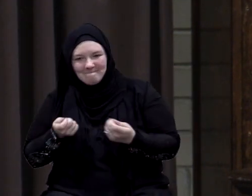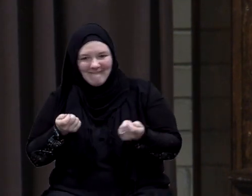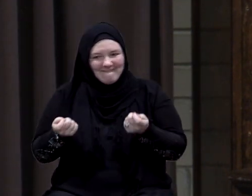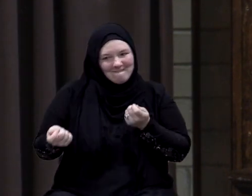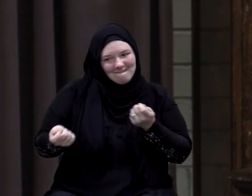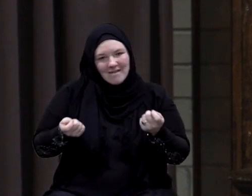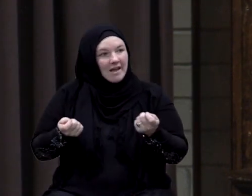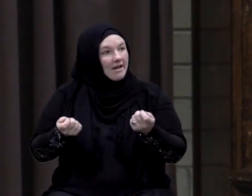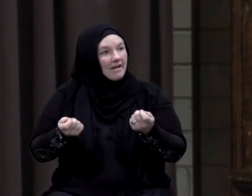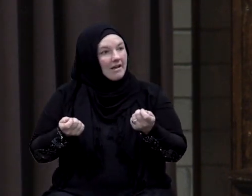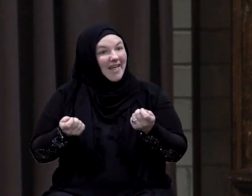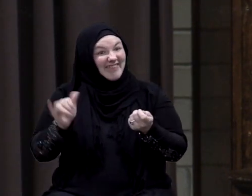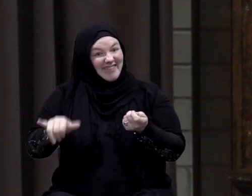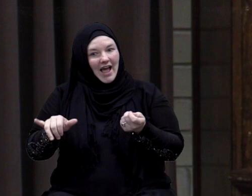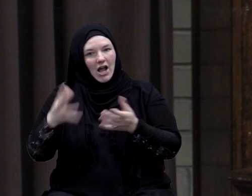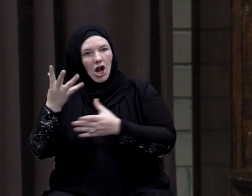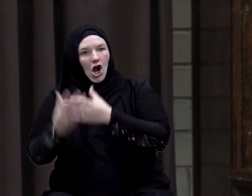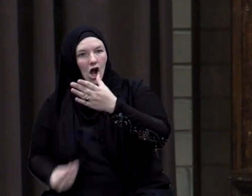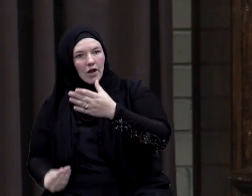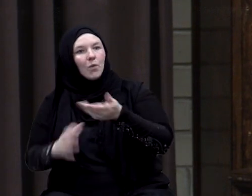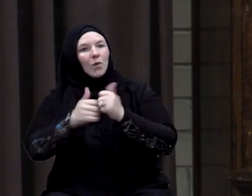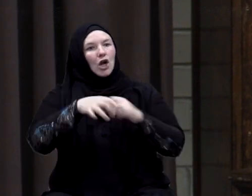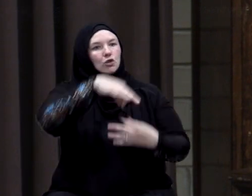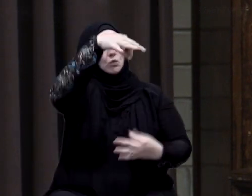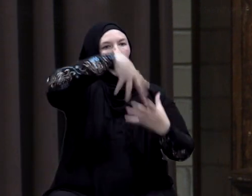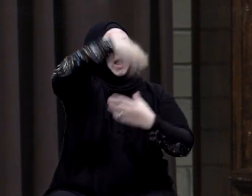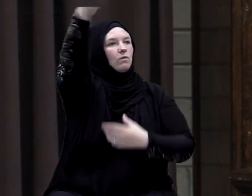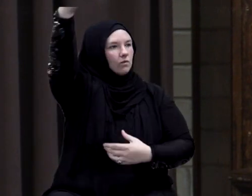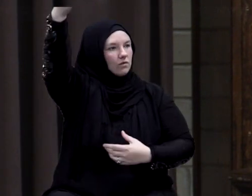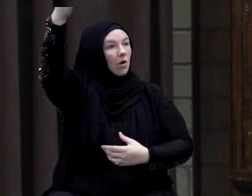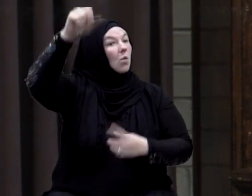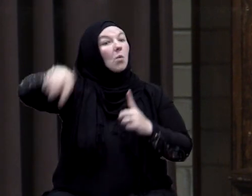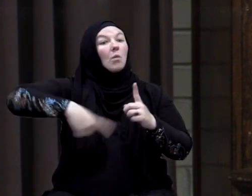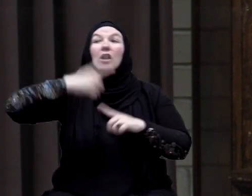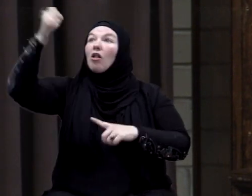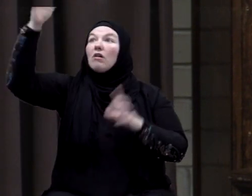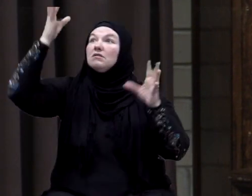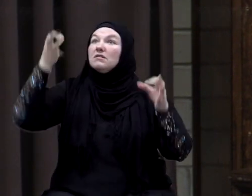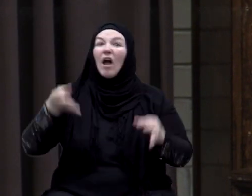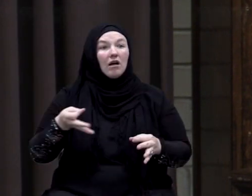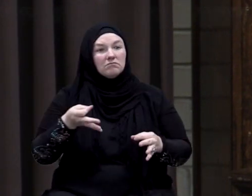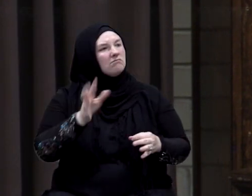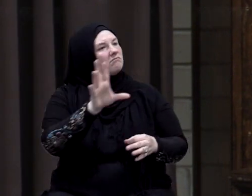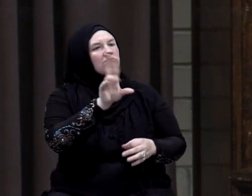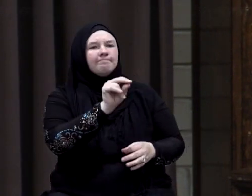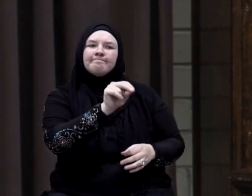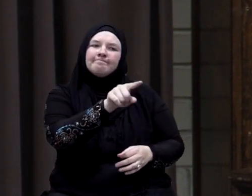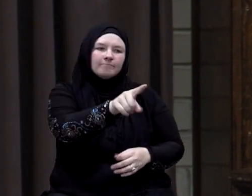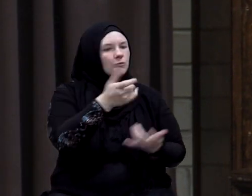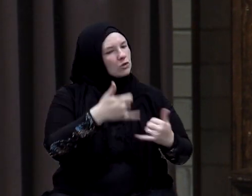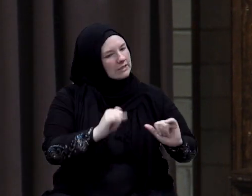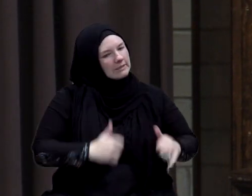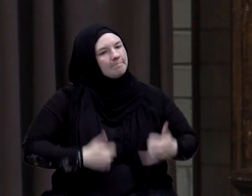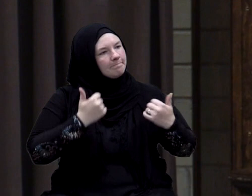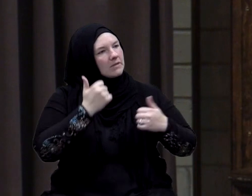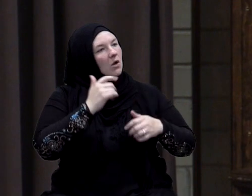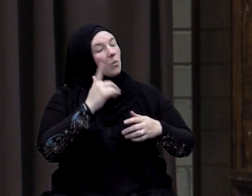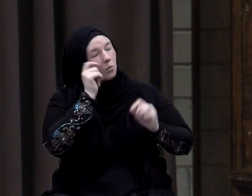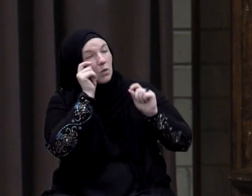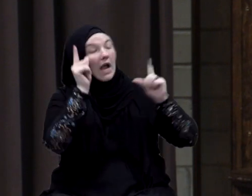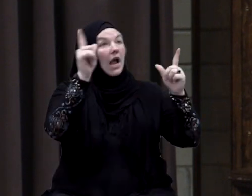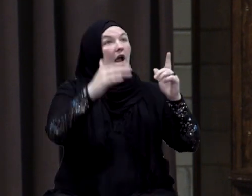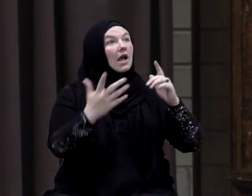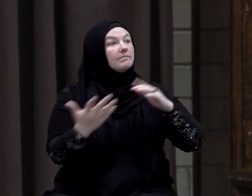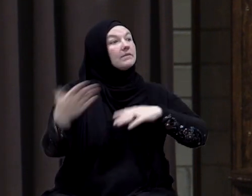And then when he decides that our term is not over, then he sends back our souls into our